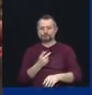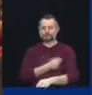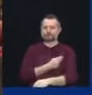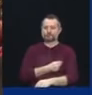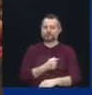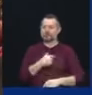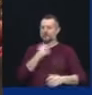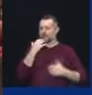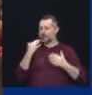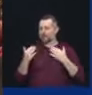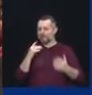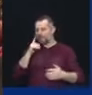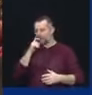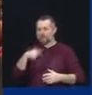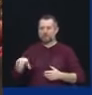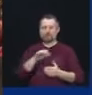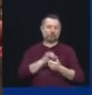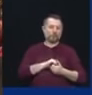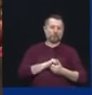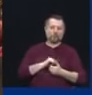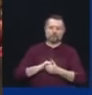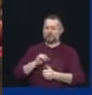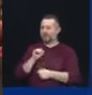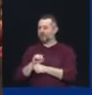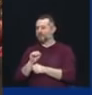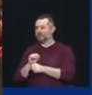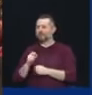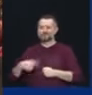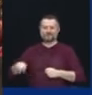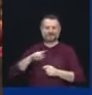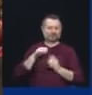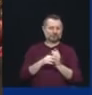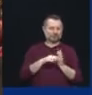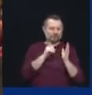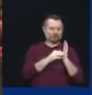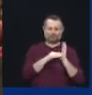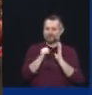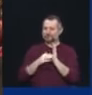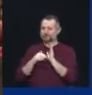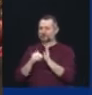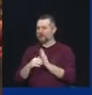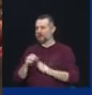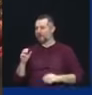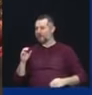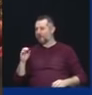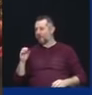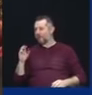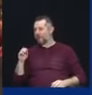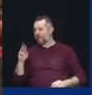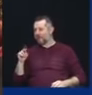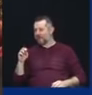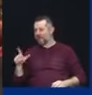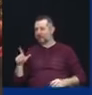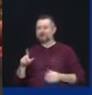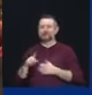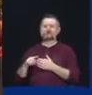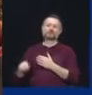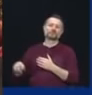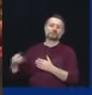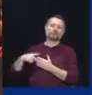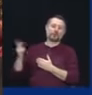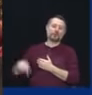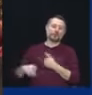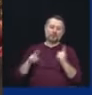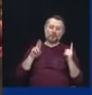partners, the Workers' Center of Central New York, Cornell Farmworker Program, UFCW's Local 1 and